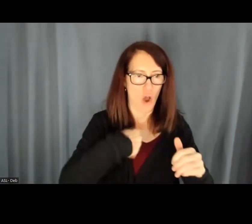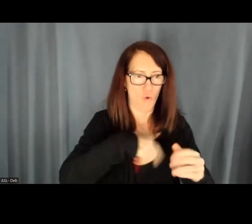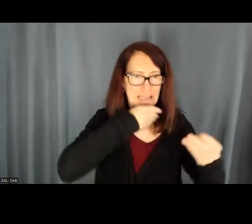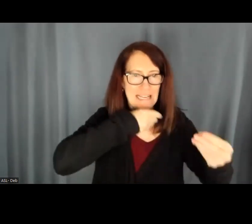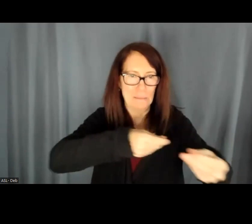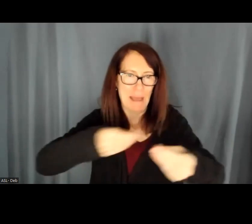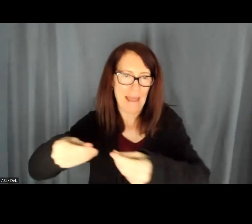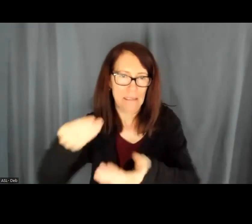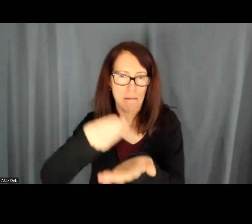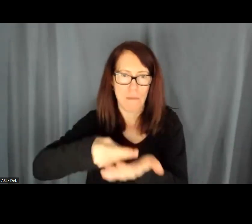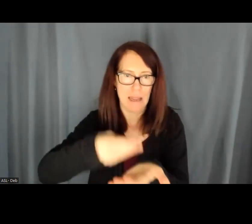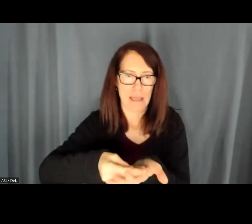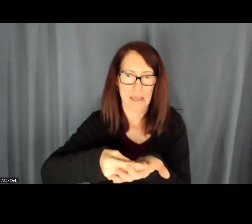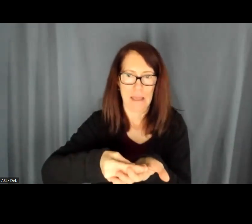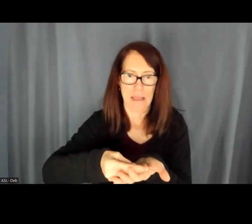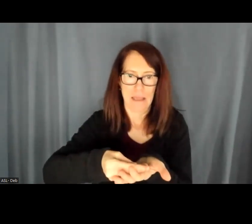for,